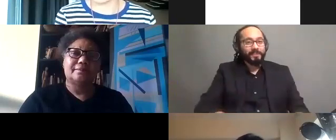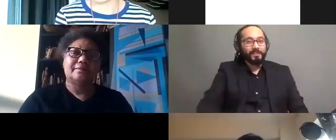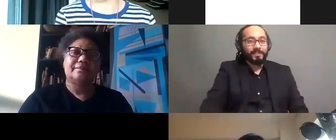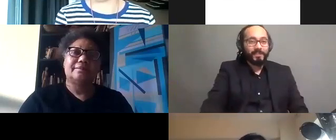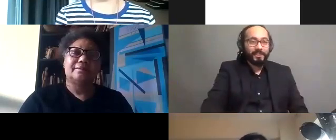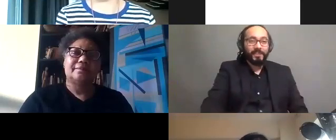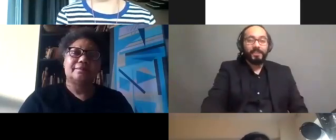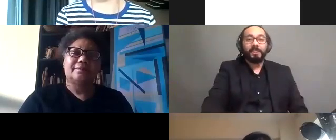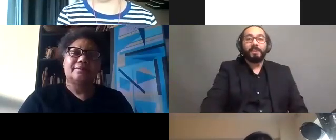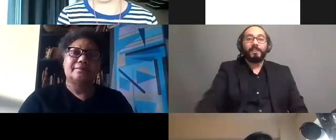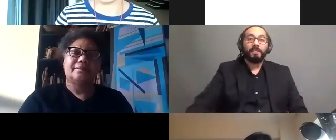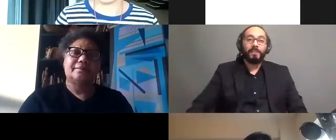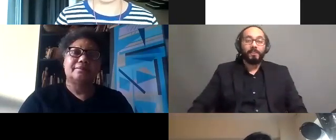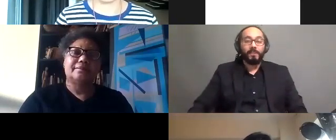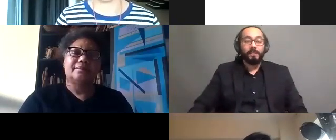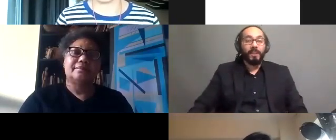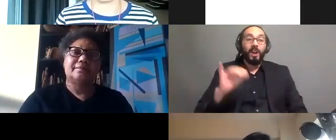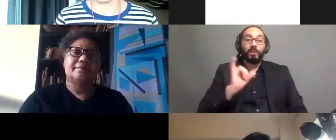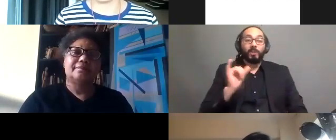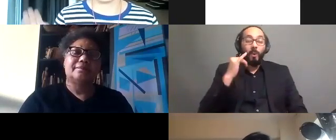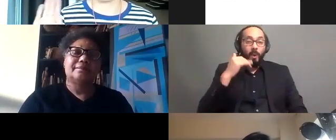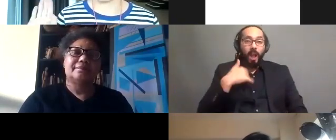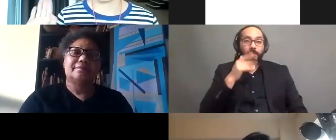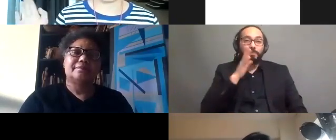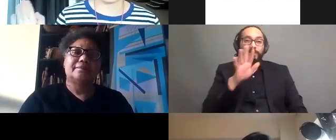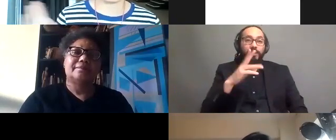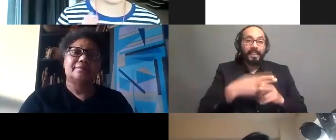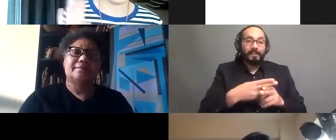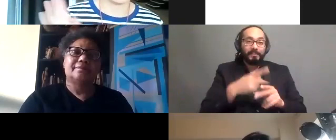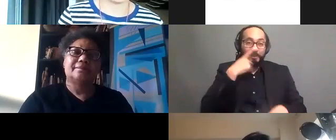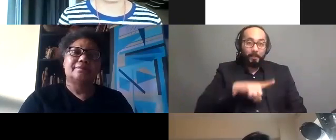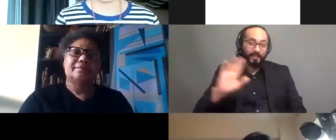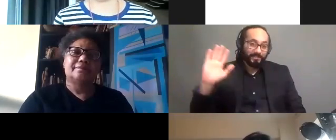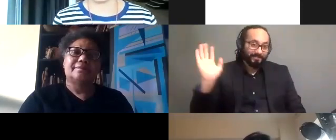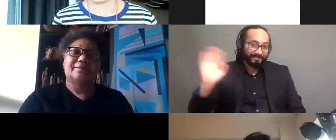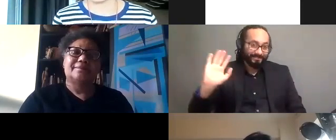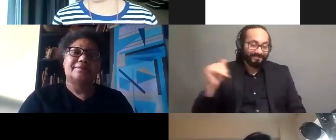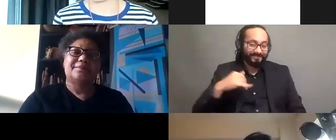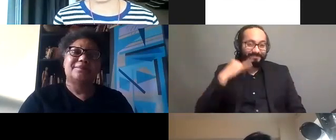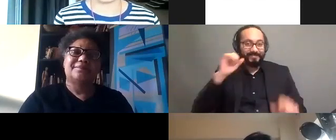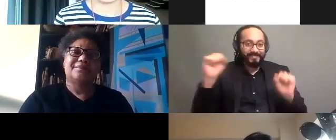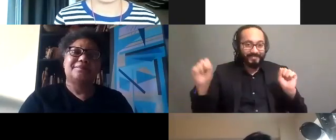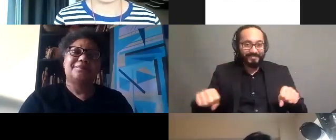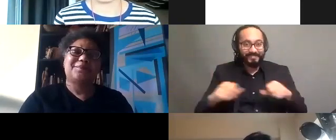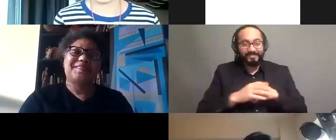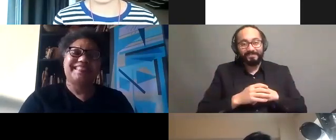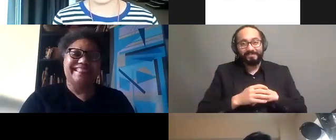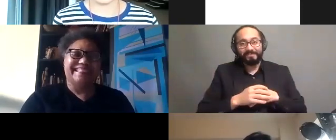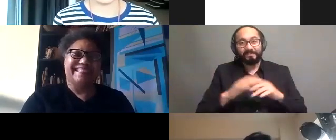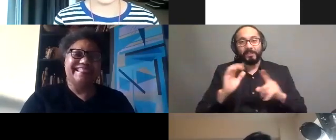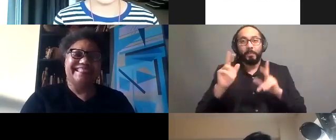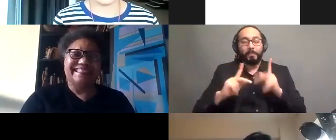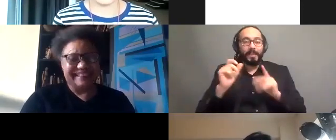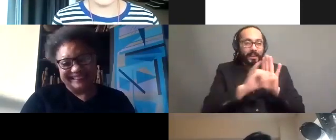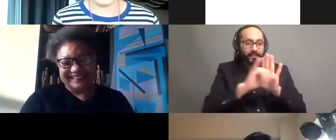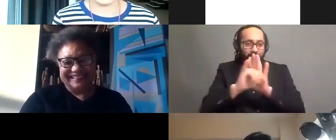And please, panelists, when I say your name, just give the lovely viewers a little wave so they're able to indicate